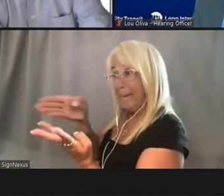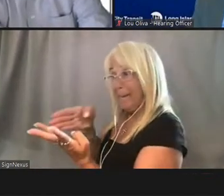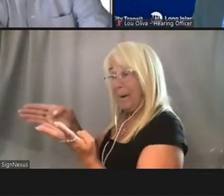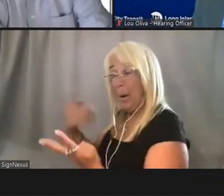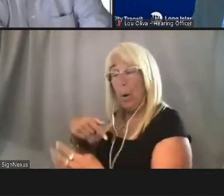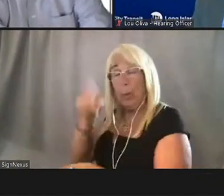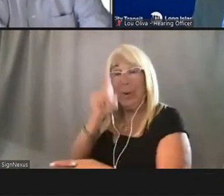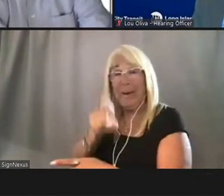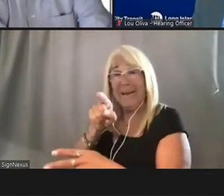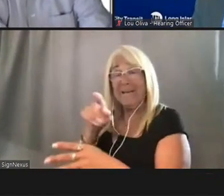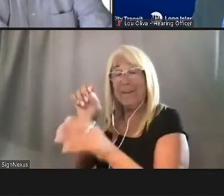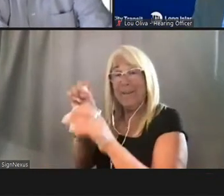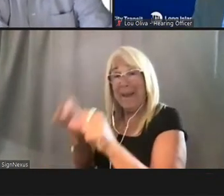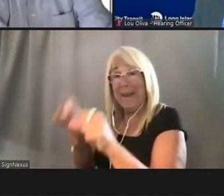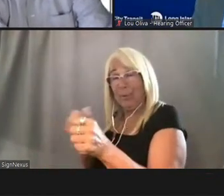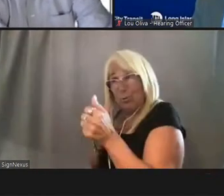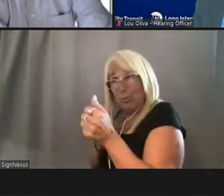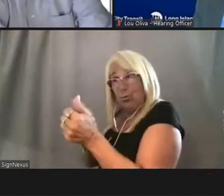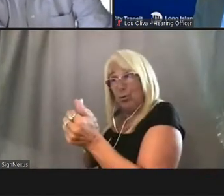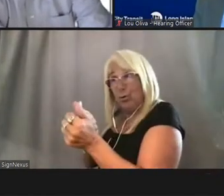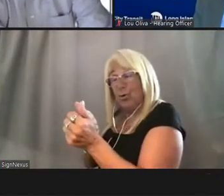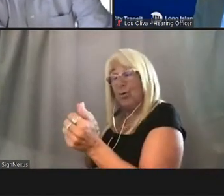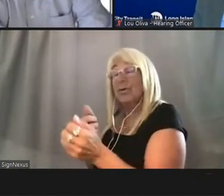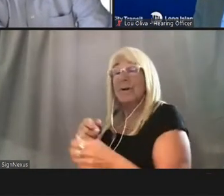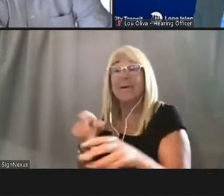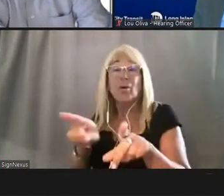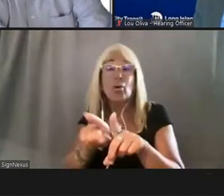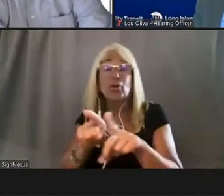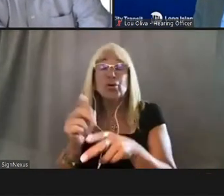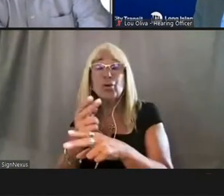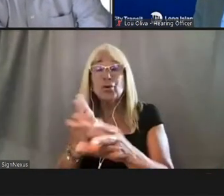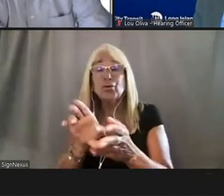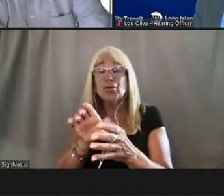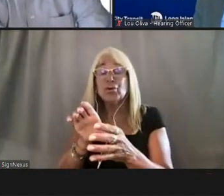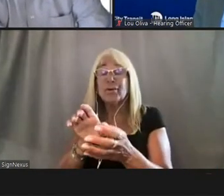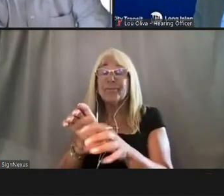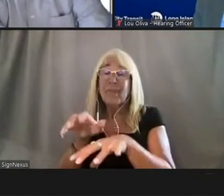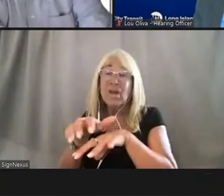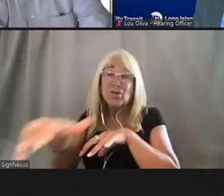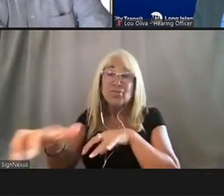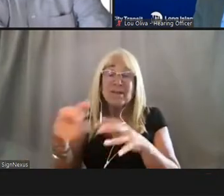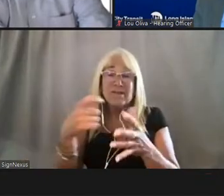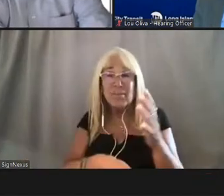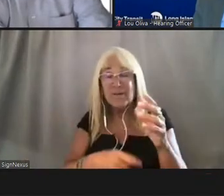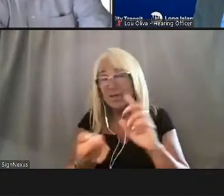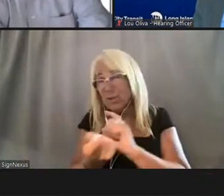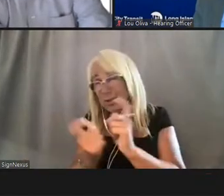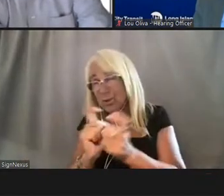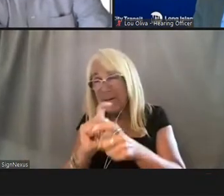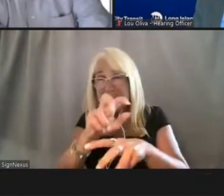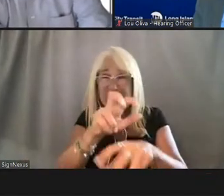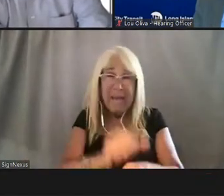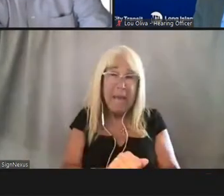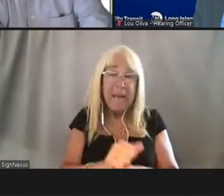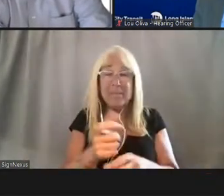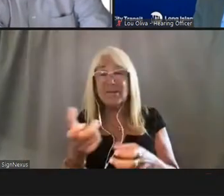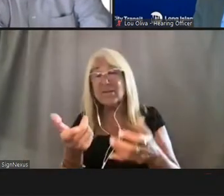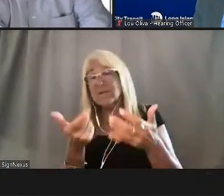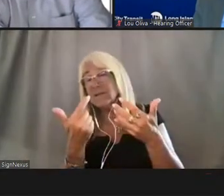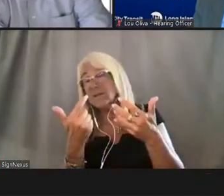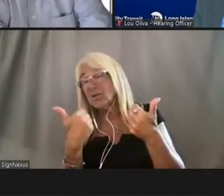goes I would suggest that we use congestion pricing also to change some habits for instance trying to get encouraged